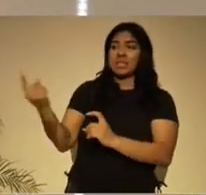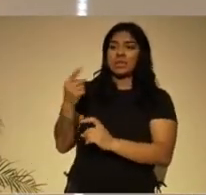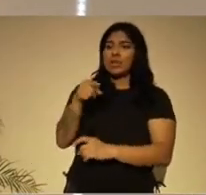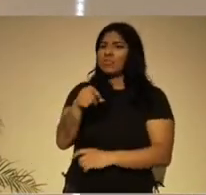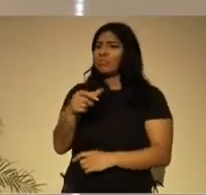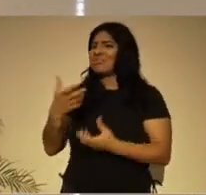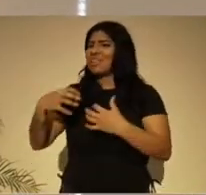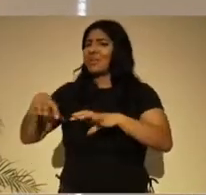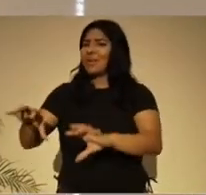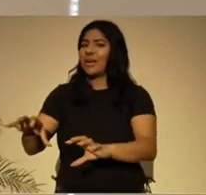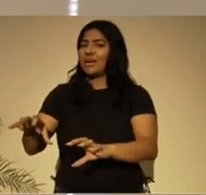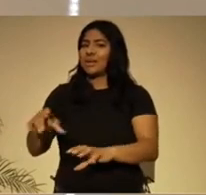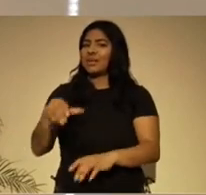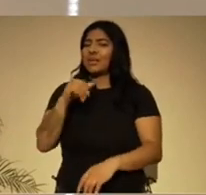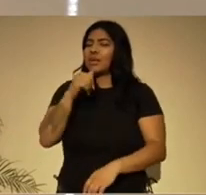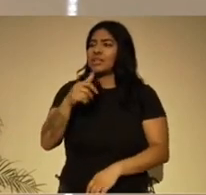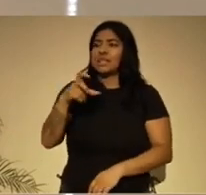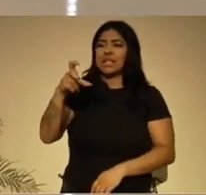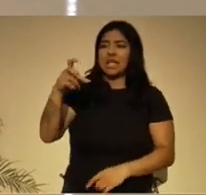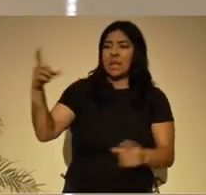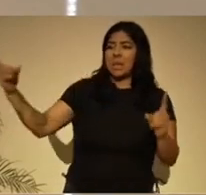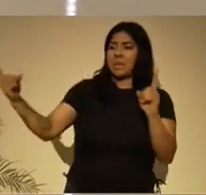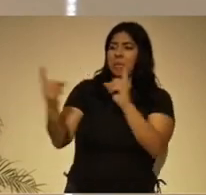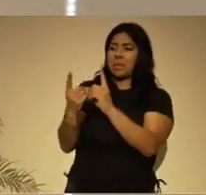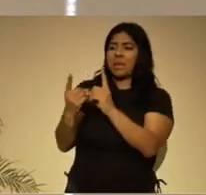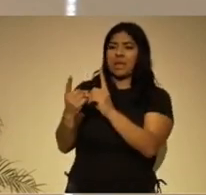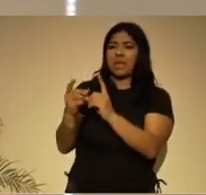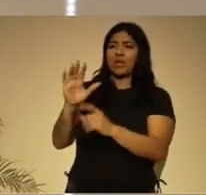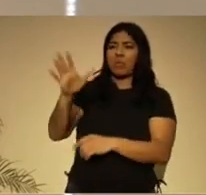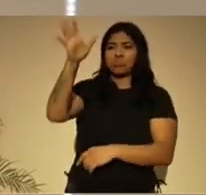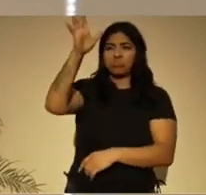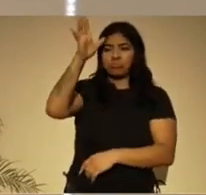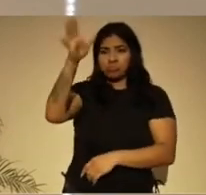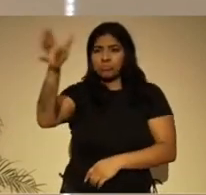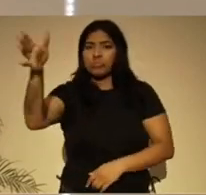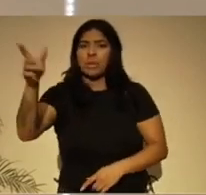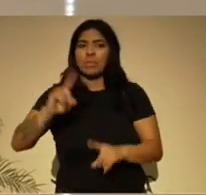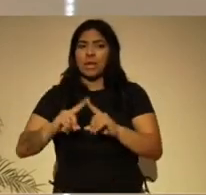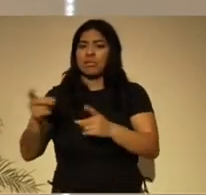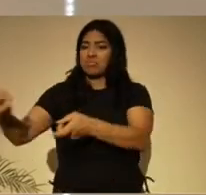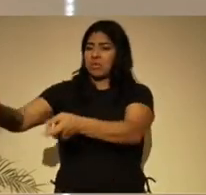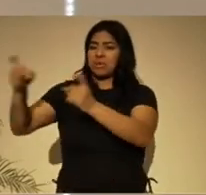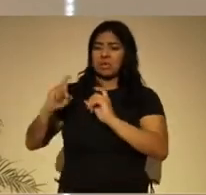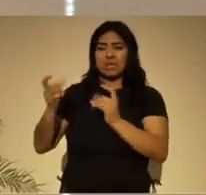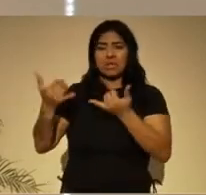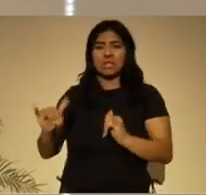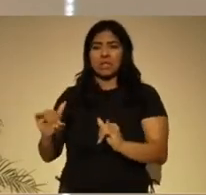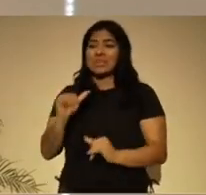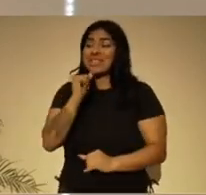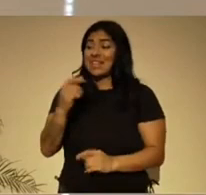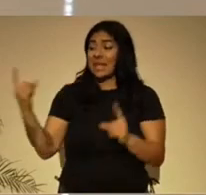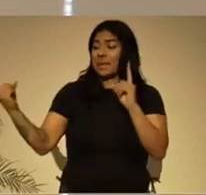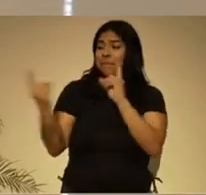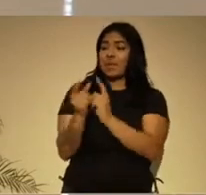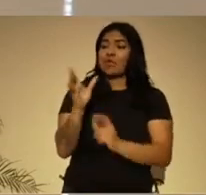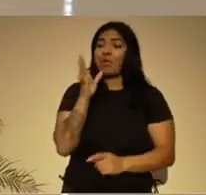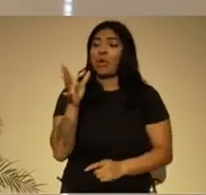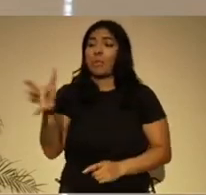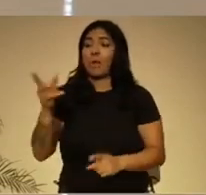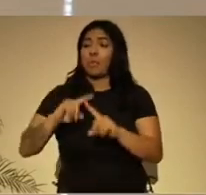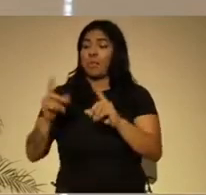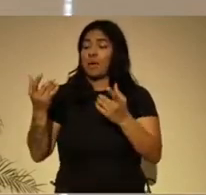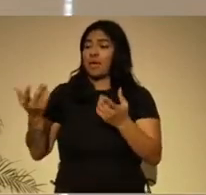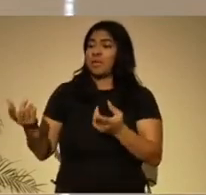want? You didn't even meet your great grandpa and you inherited something from them. You didn't even meet your great grandma, and all of a sudden